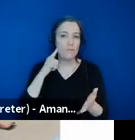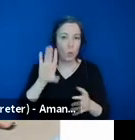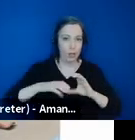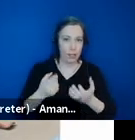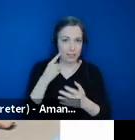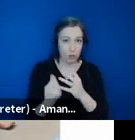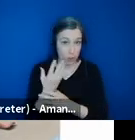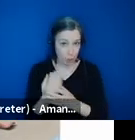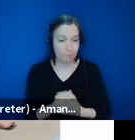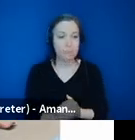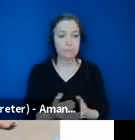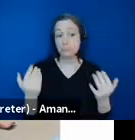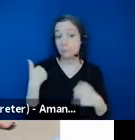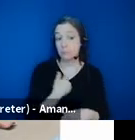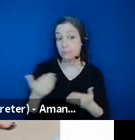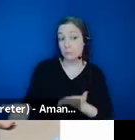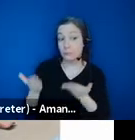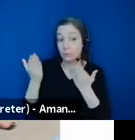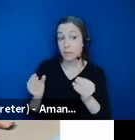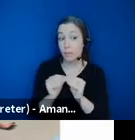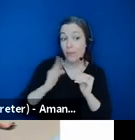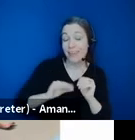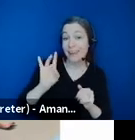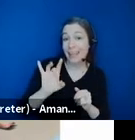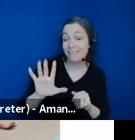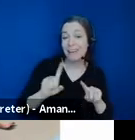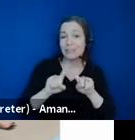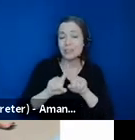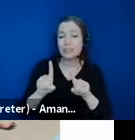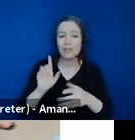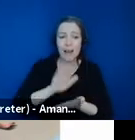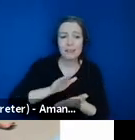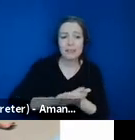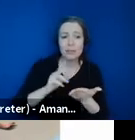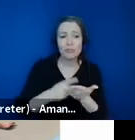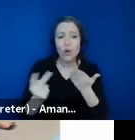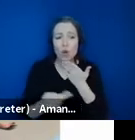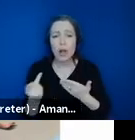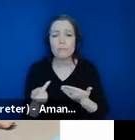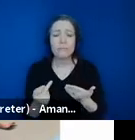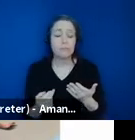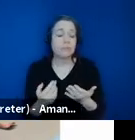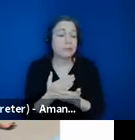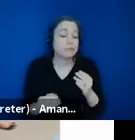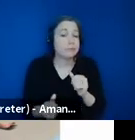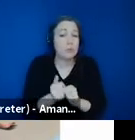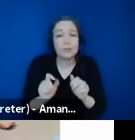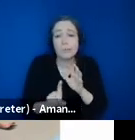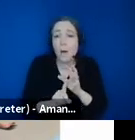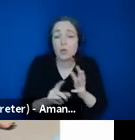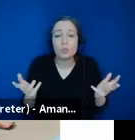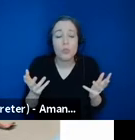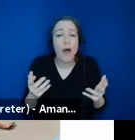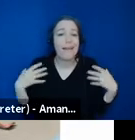FCC offers over 85 different academic programs, some of our most popular programs include our healthcare majors like nursing,